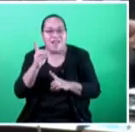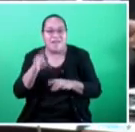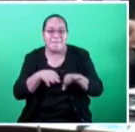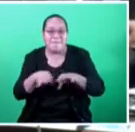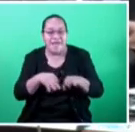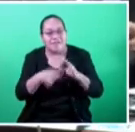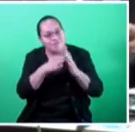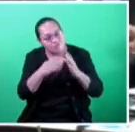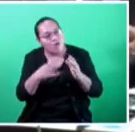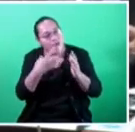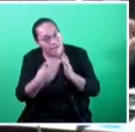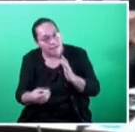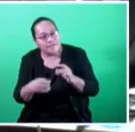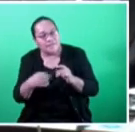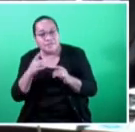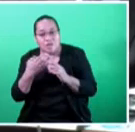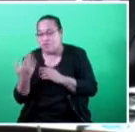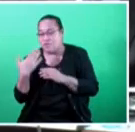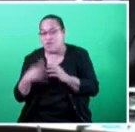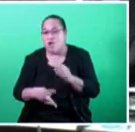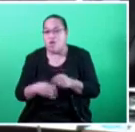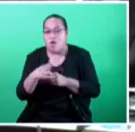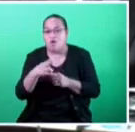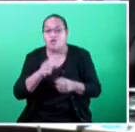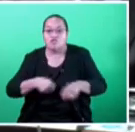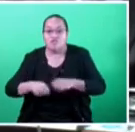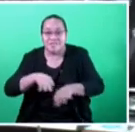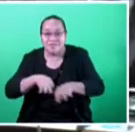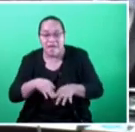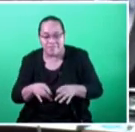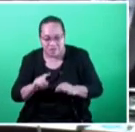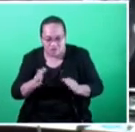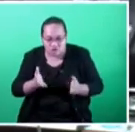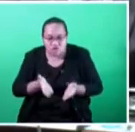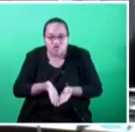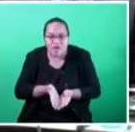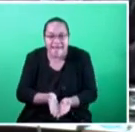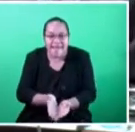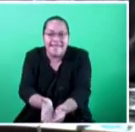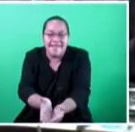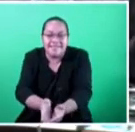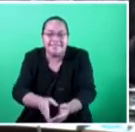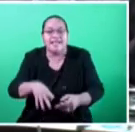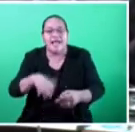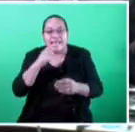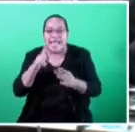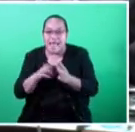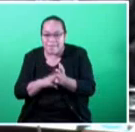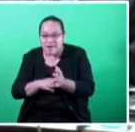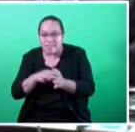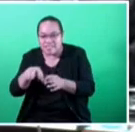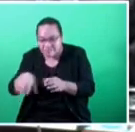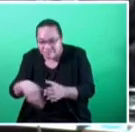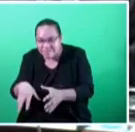National Adaptation Plan, the recently launched Strategic Plan, the Drainage Act 2018, Irrigation Act